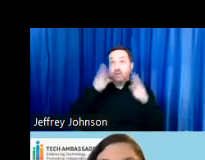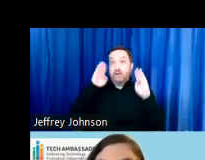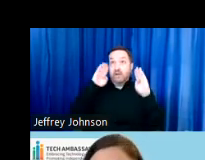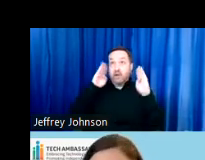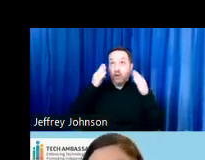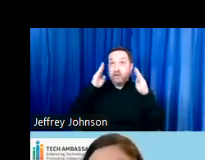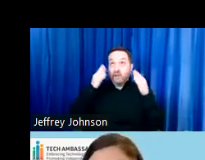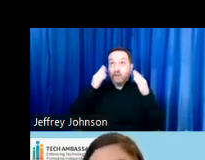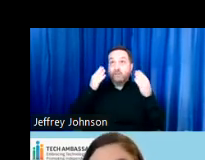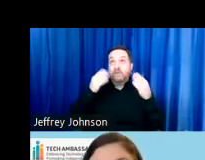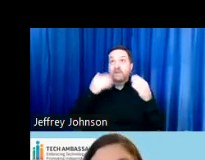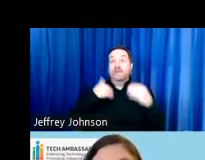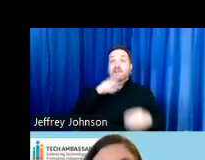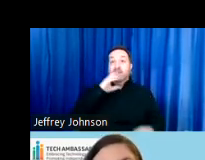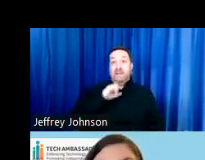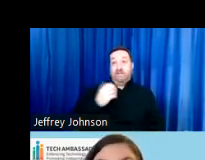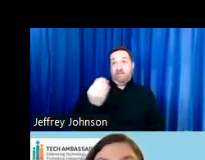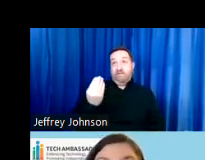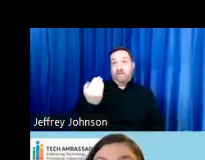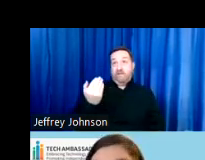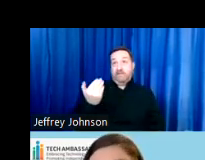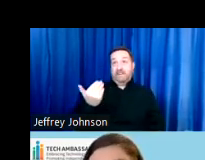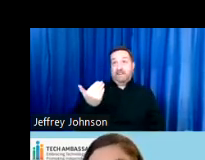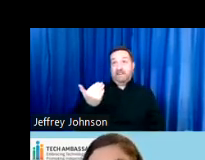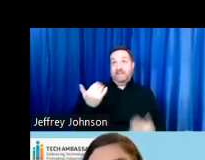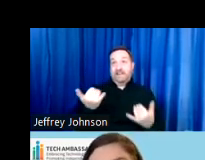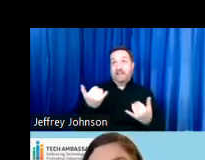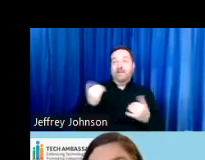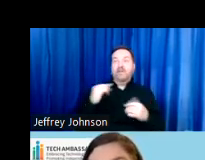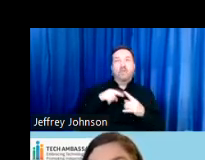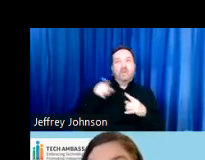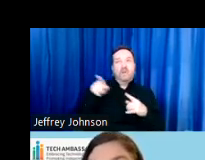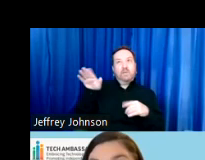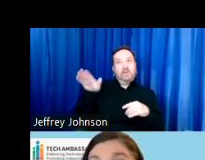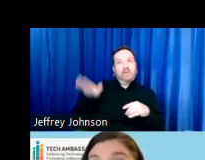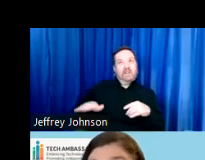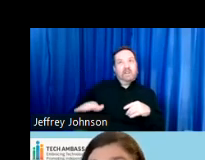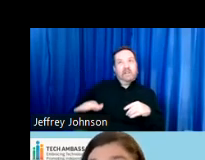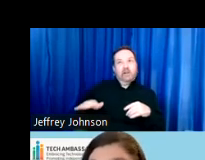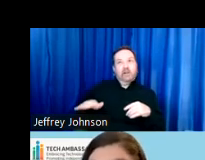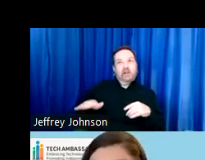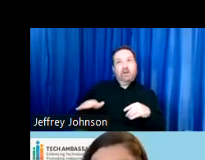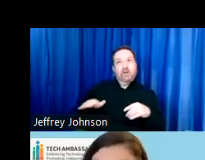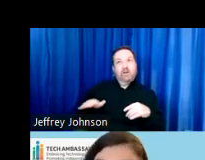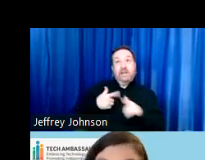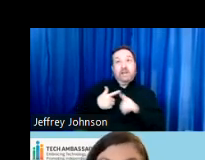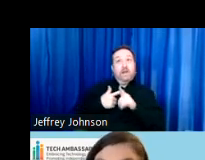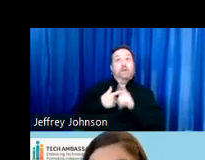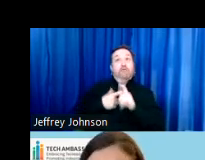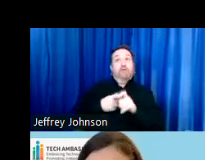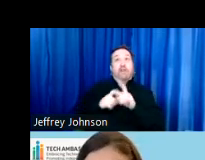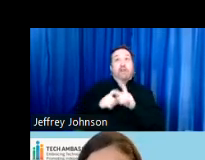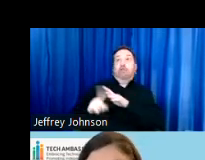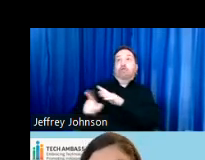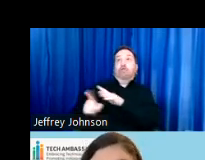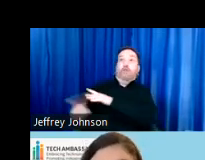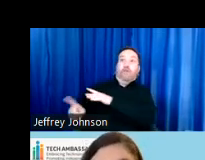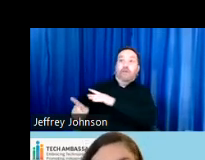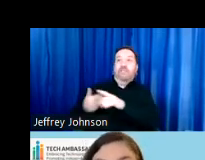he is now 15, when he was little, he was a runner, and he would run away from